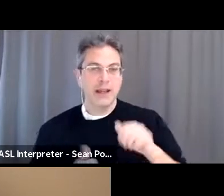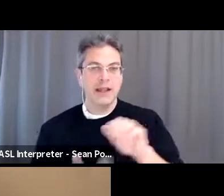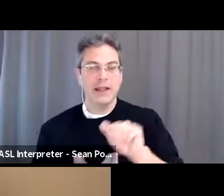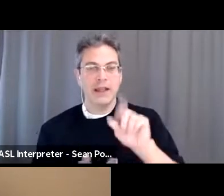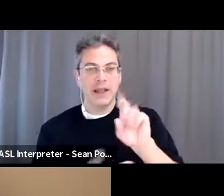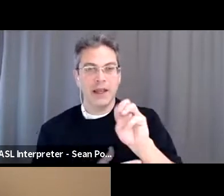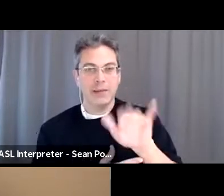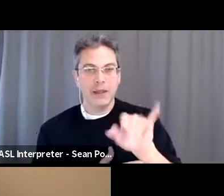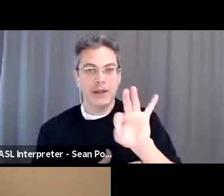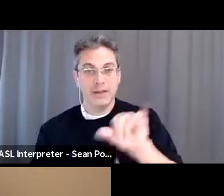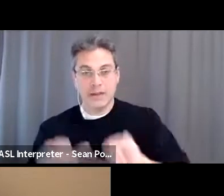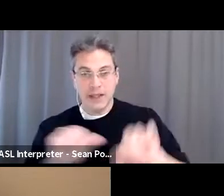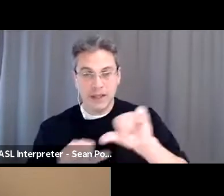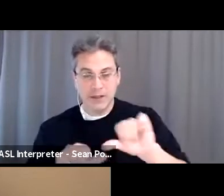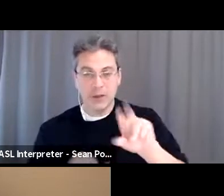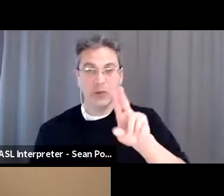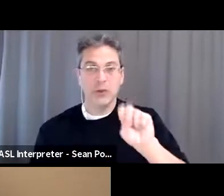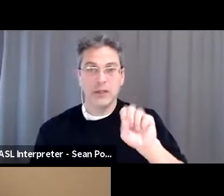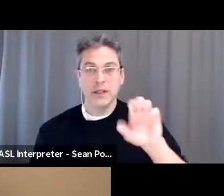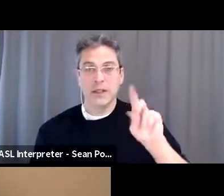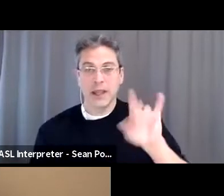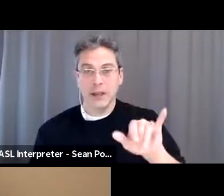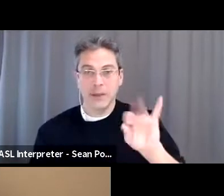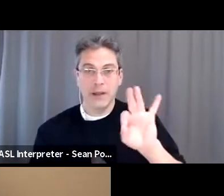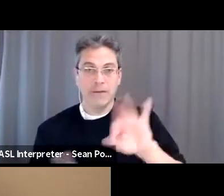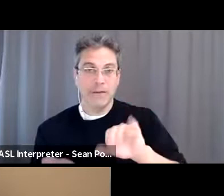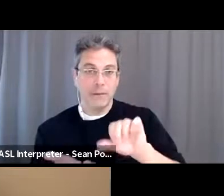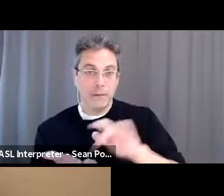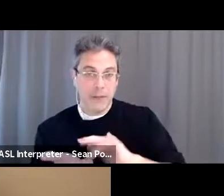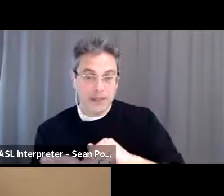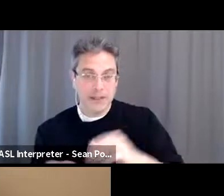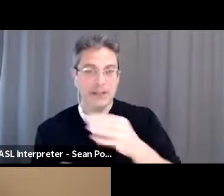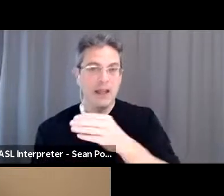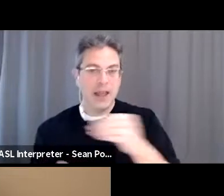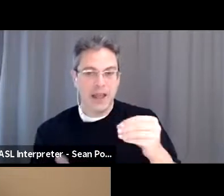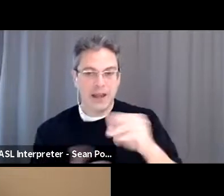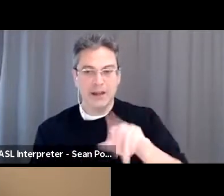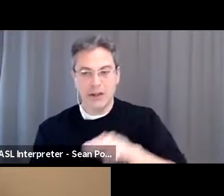of Medicine, and the Academy of Sciences for the Developing World.